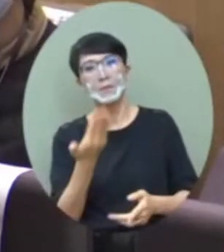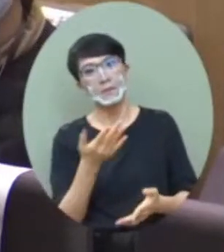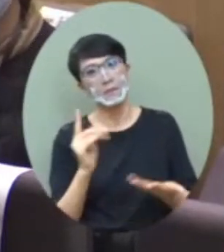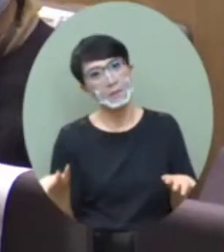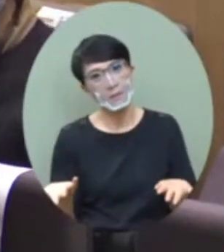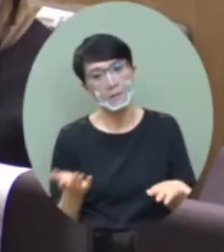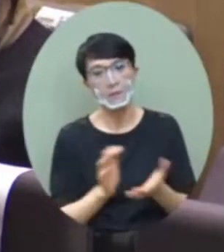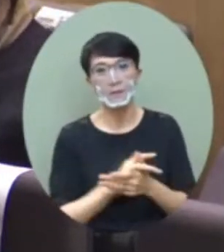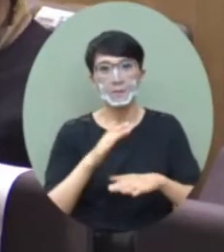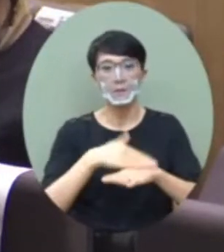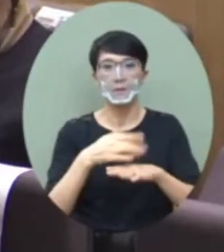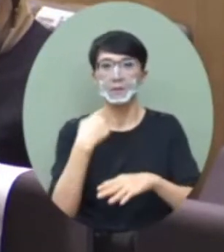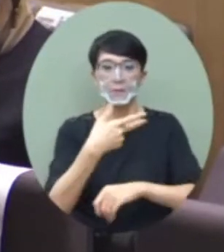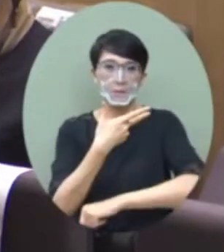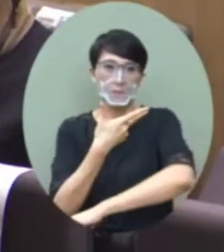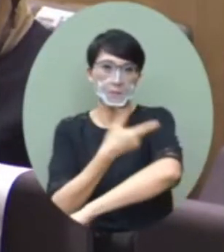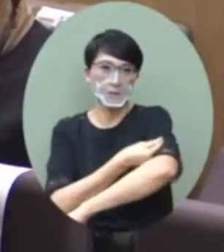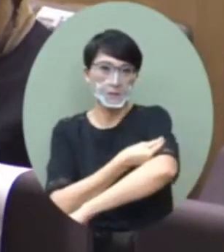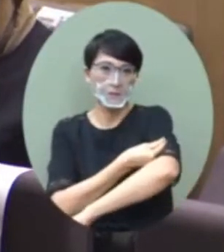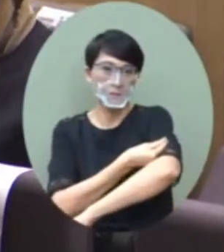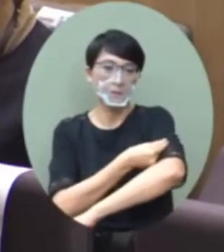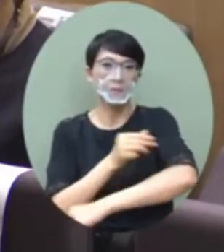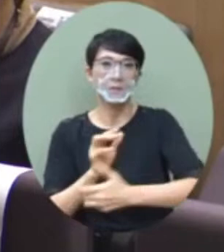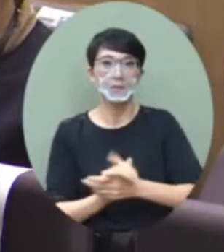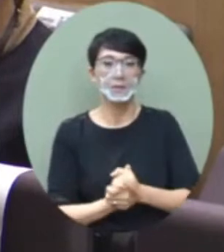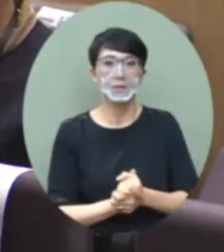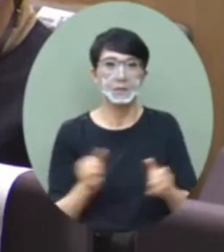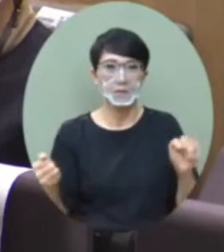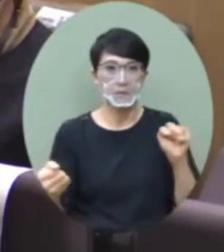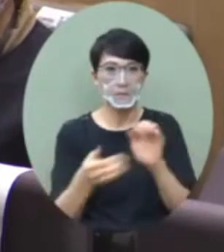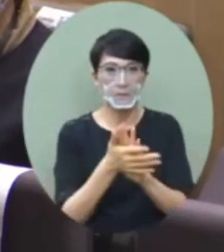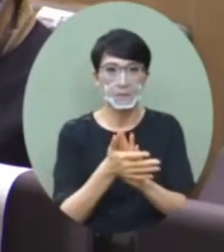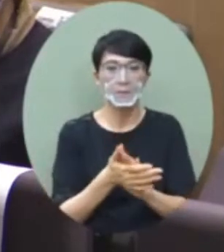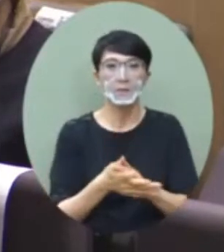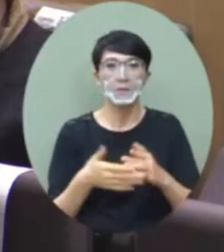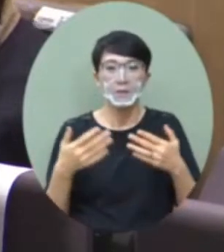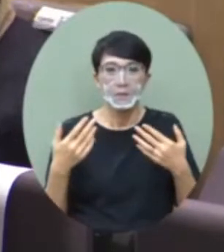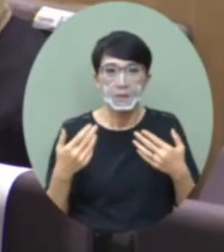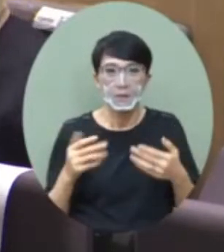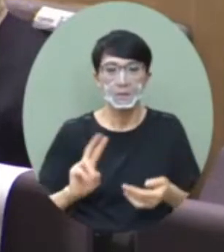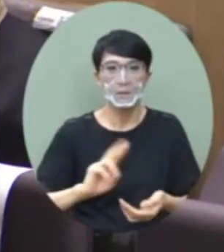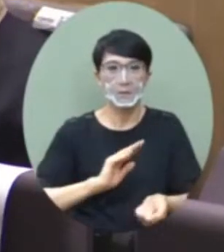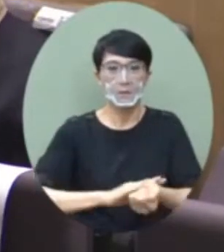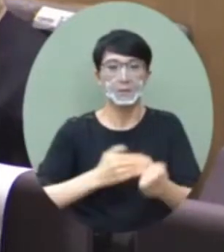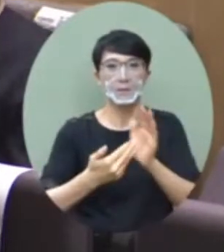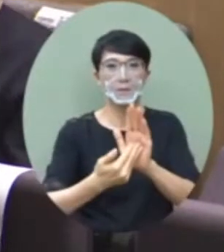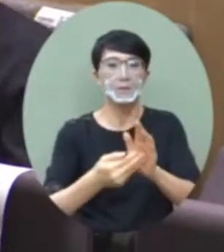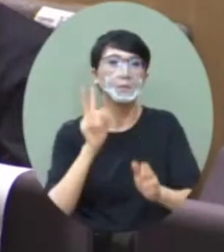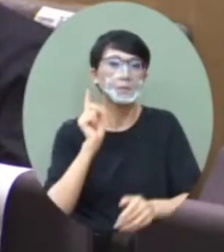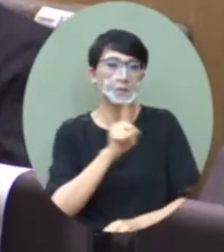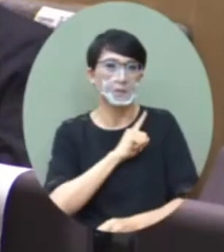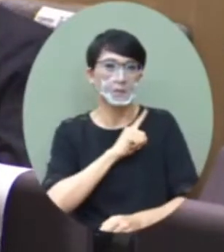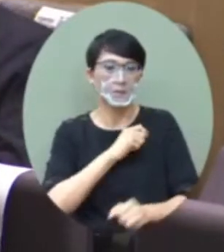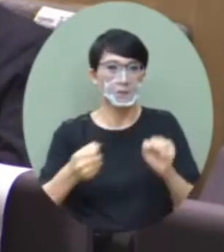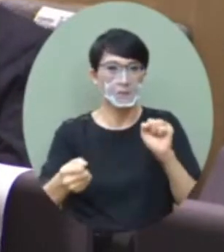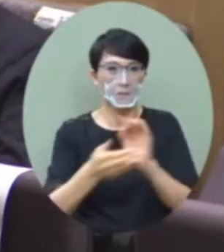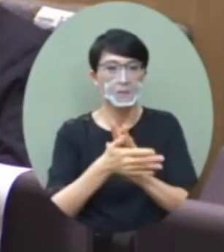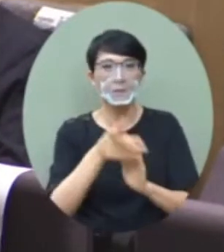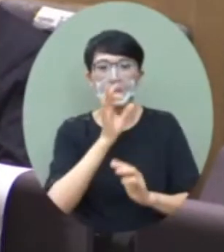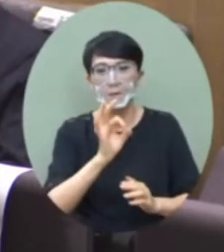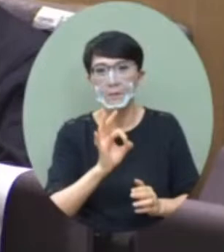dose, would there be any impact when it comes to the level of antigens they have in their body